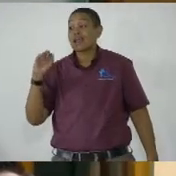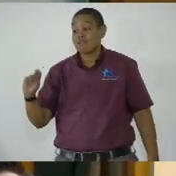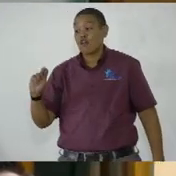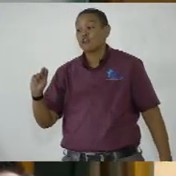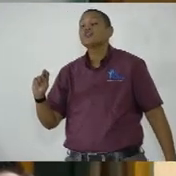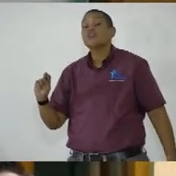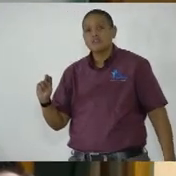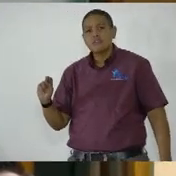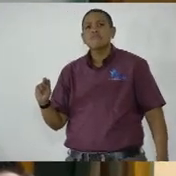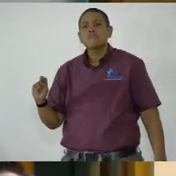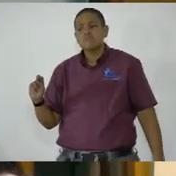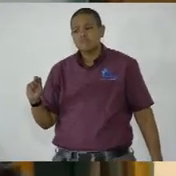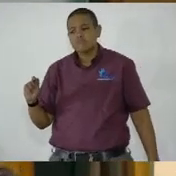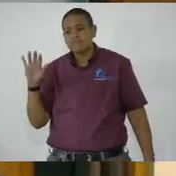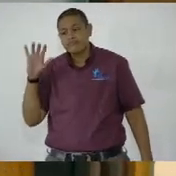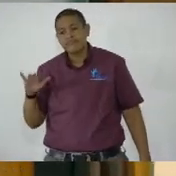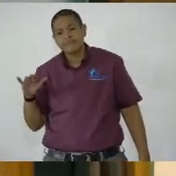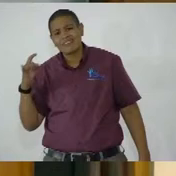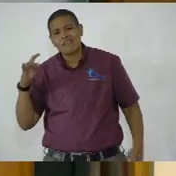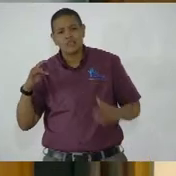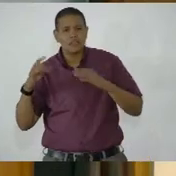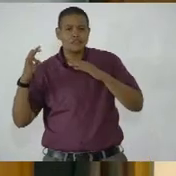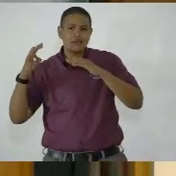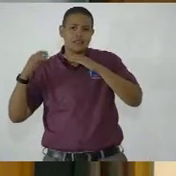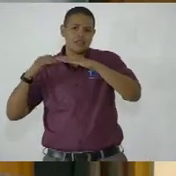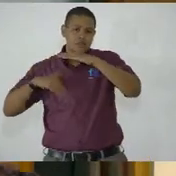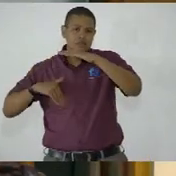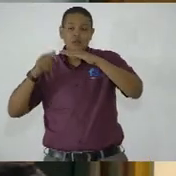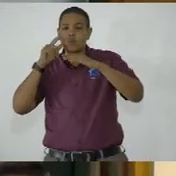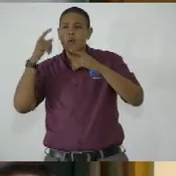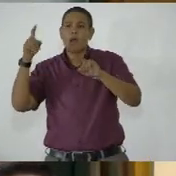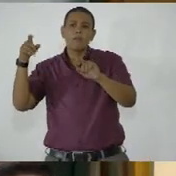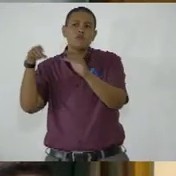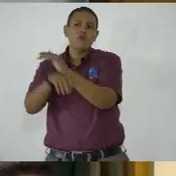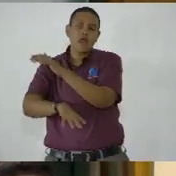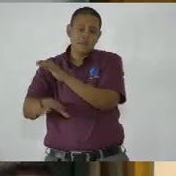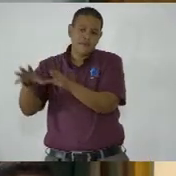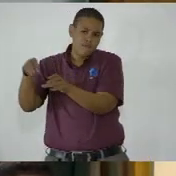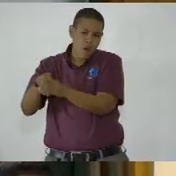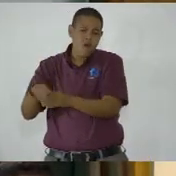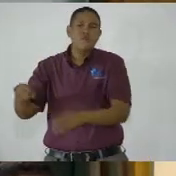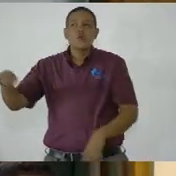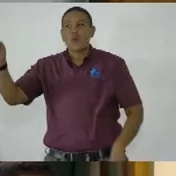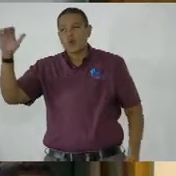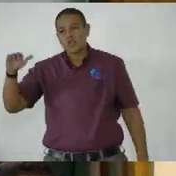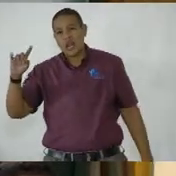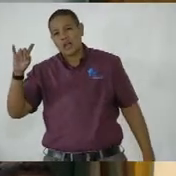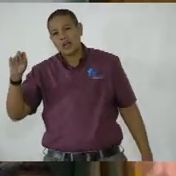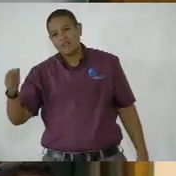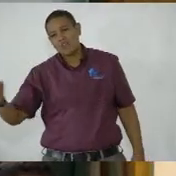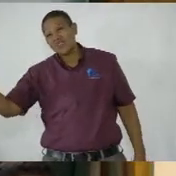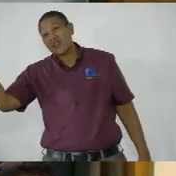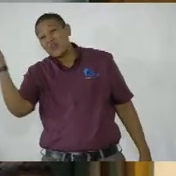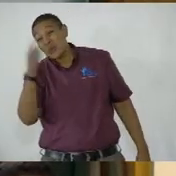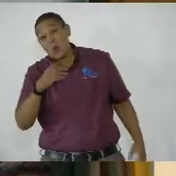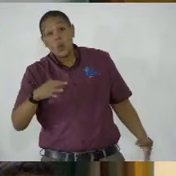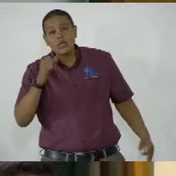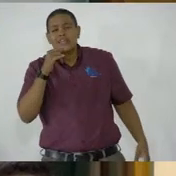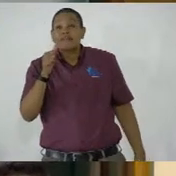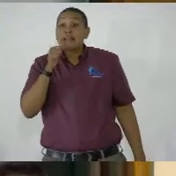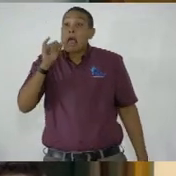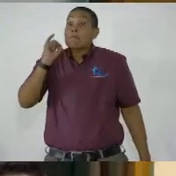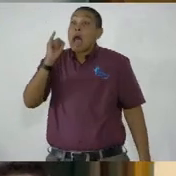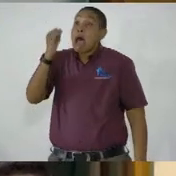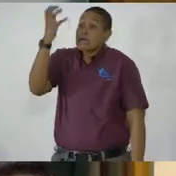to 17, who has committed a criminal offence. If it is not really serious,